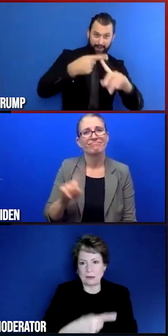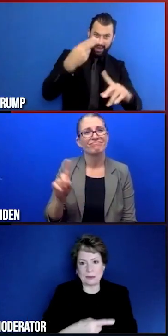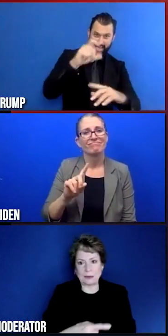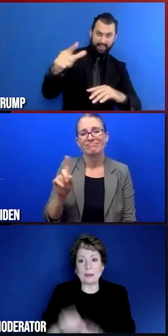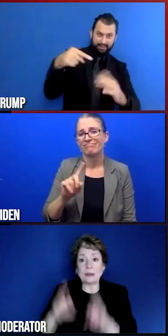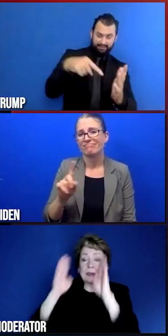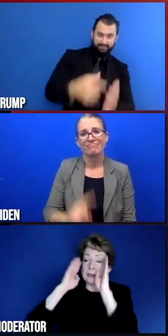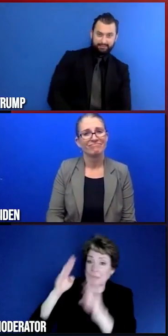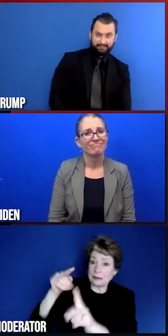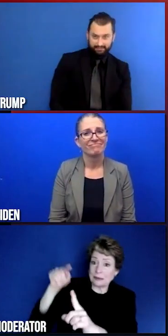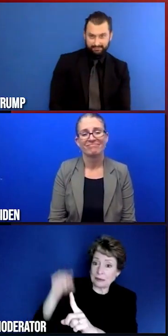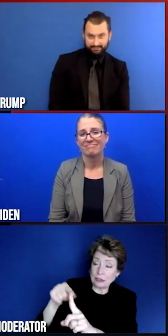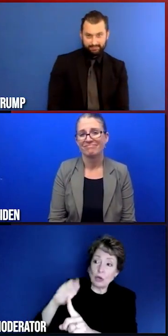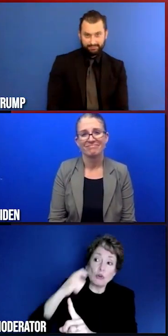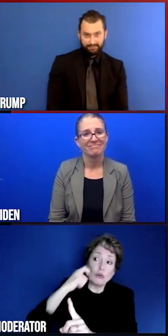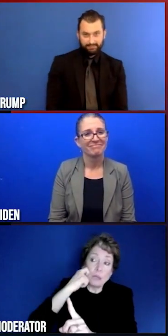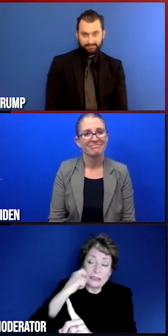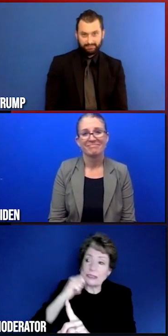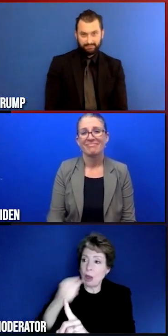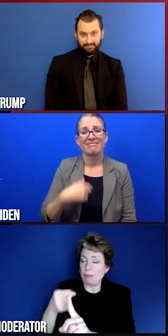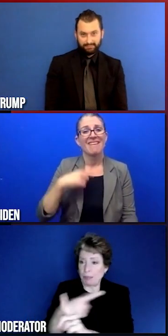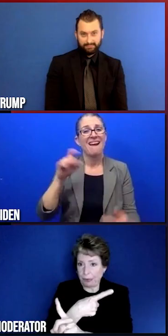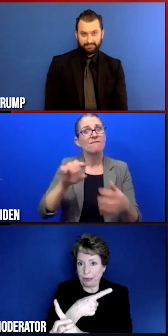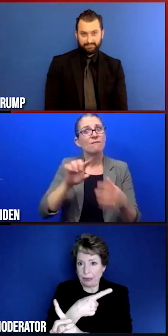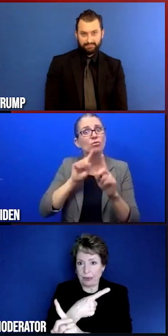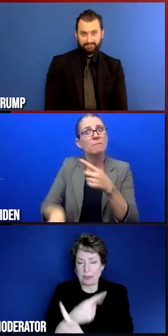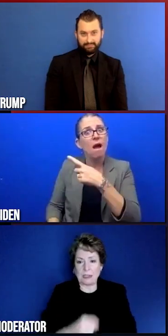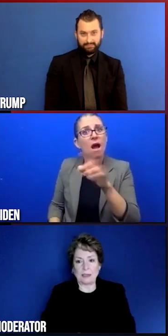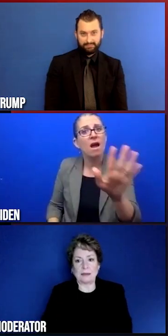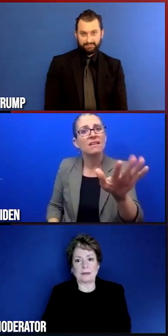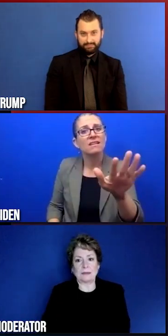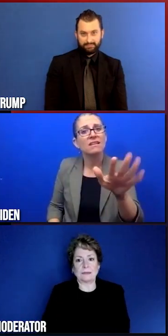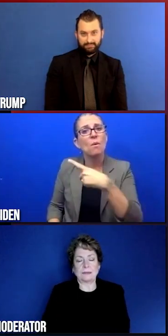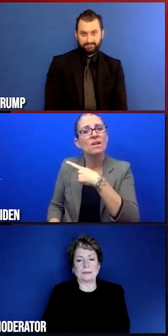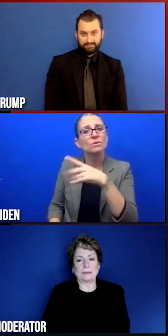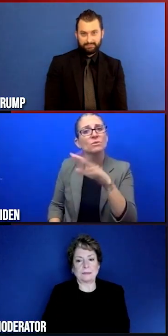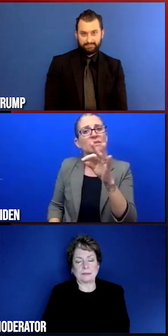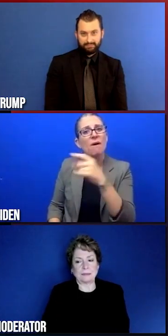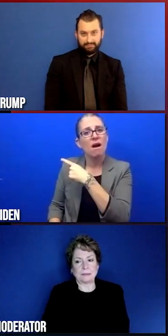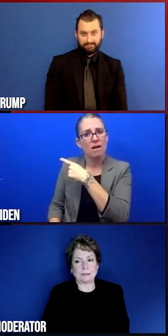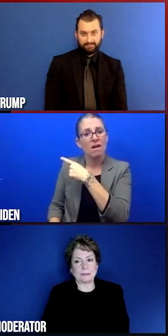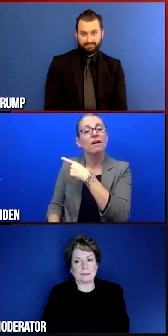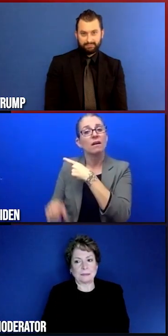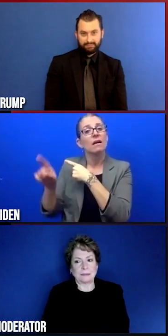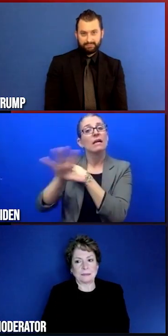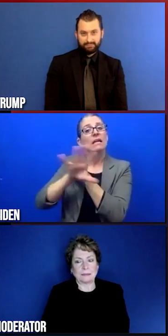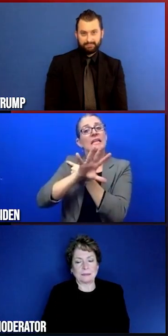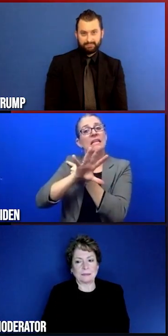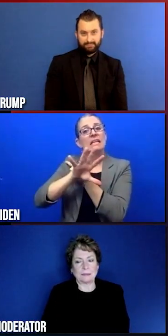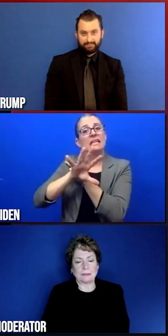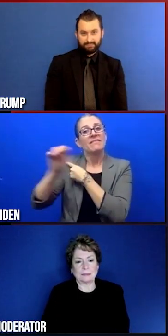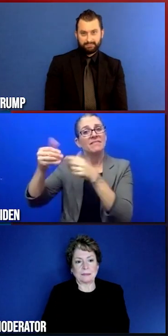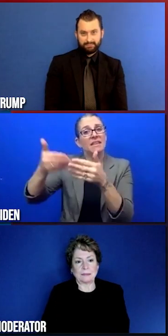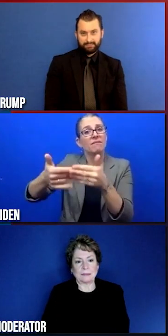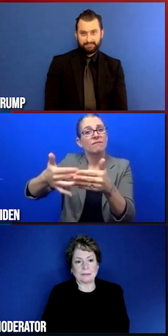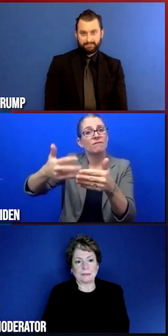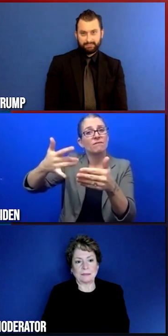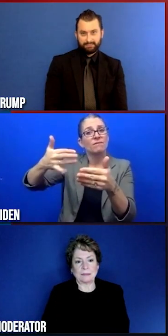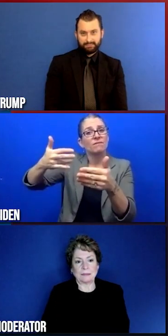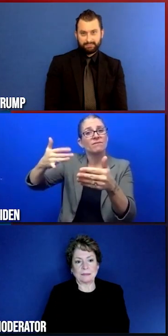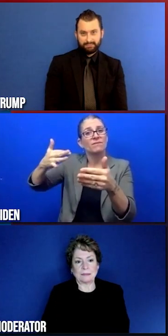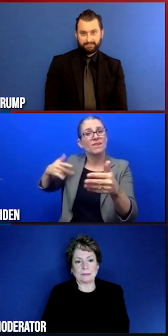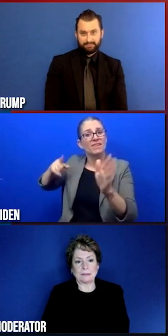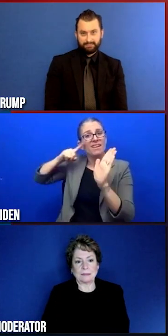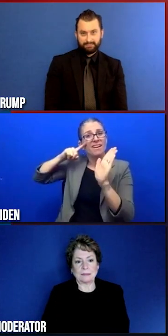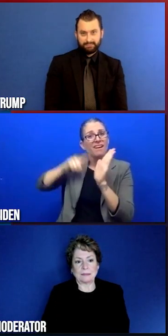I have to respond to that. Please, because look, very quickly. There are 50 former national intelligence folks who said that what he's accusing